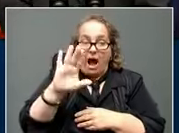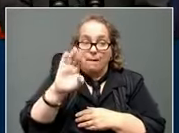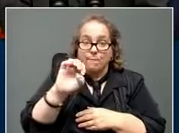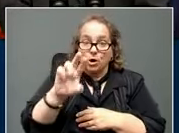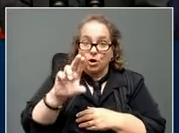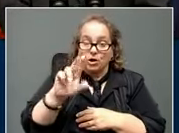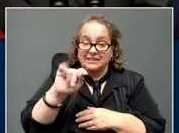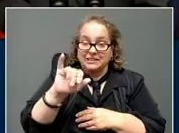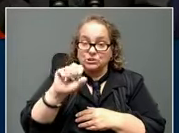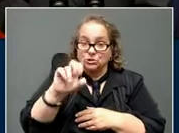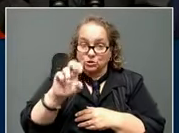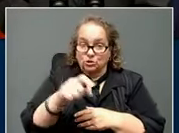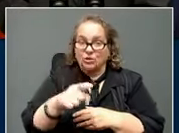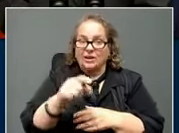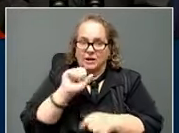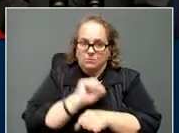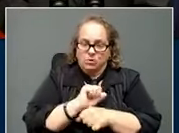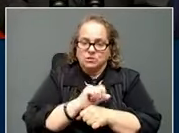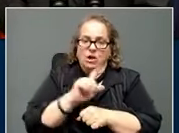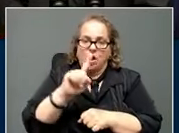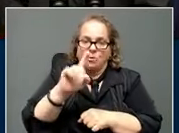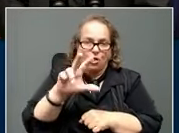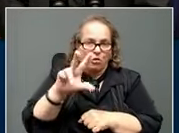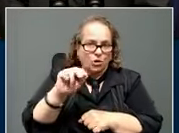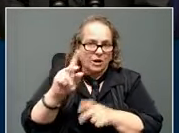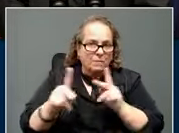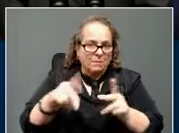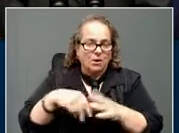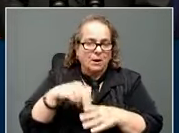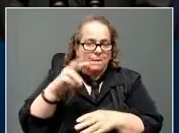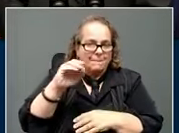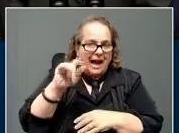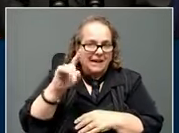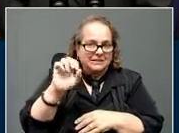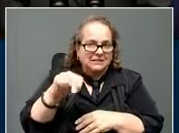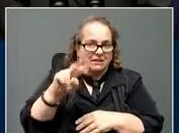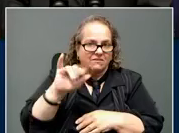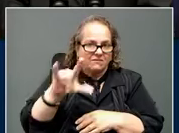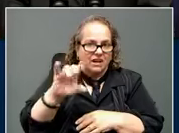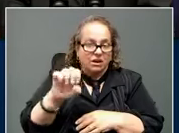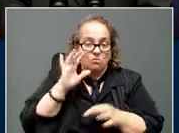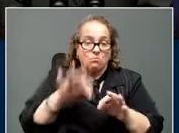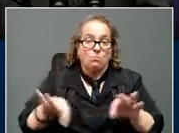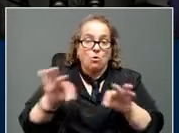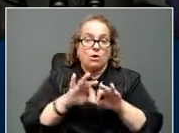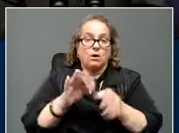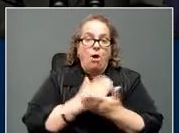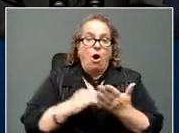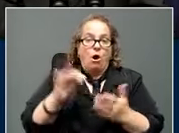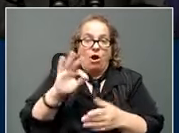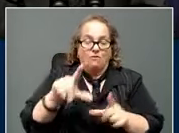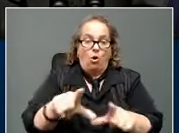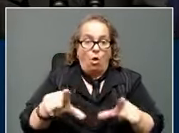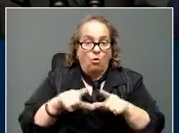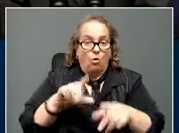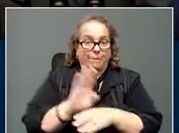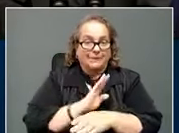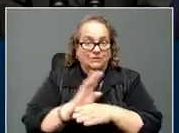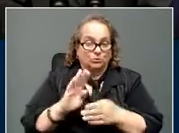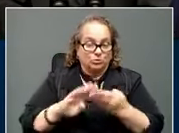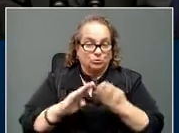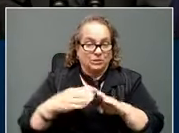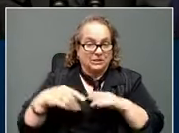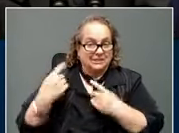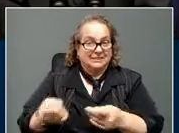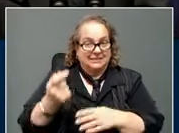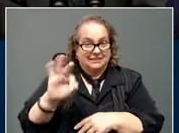people in Madisonville at a facility that has been an important part of the local business community since 1974. As a